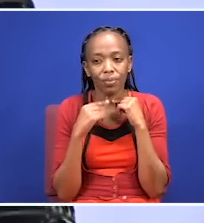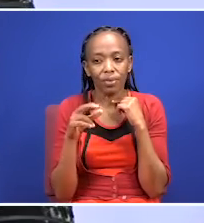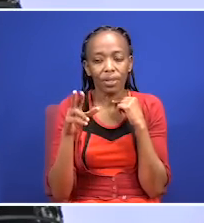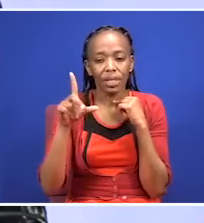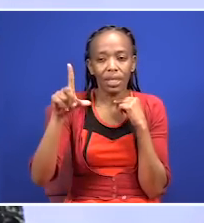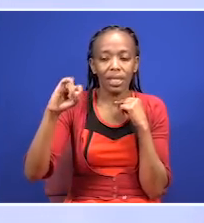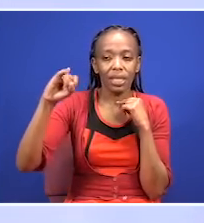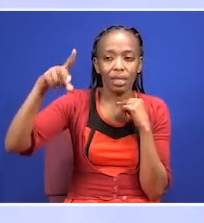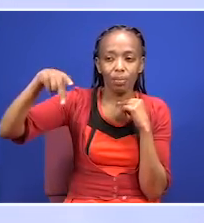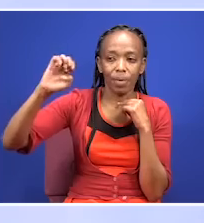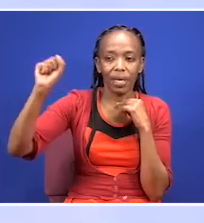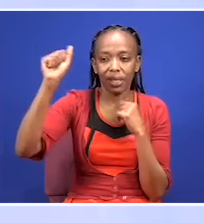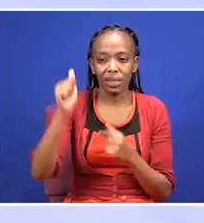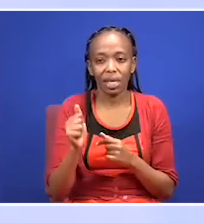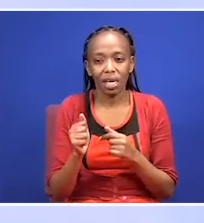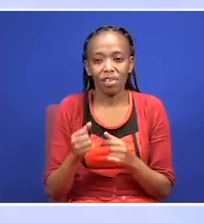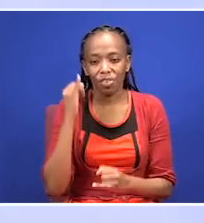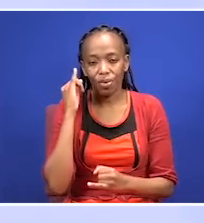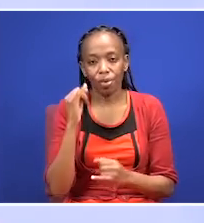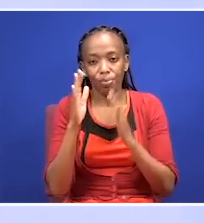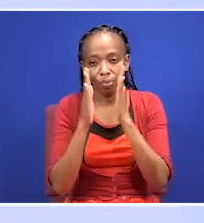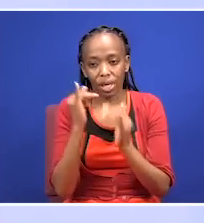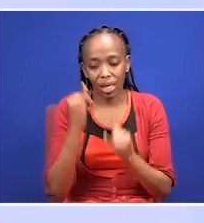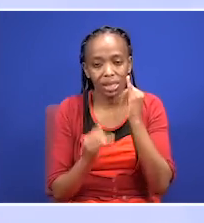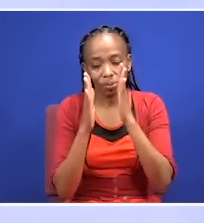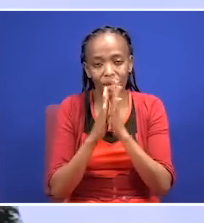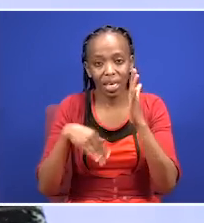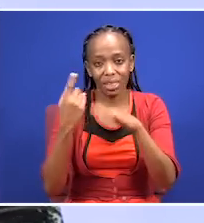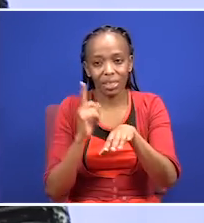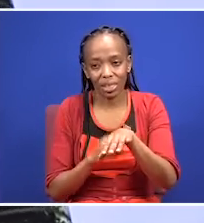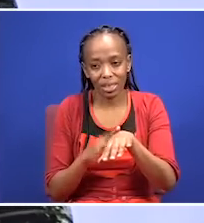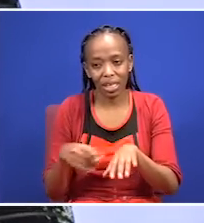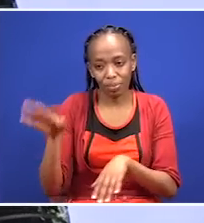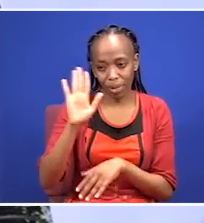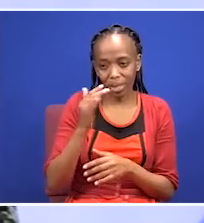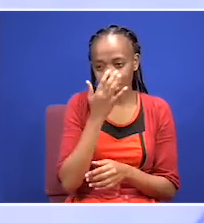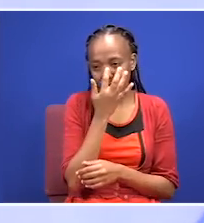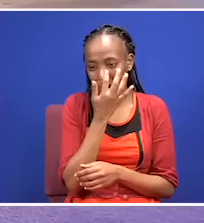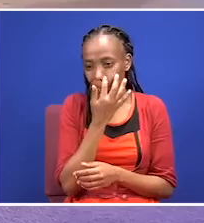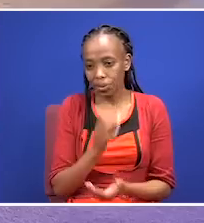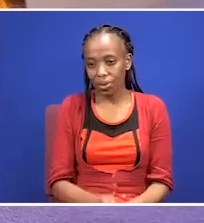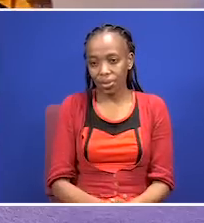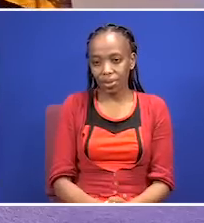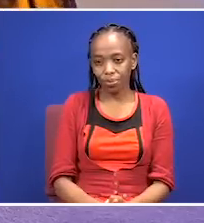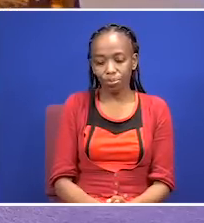le pesa for a word of benediction until next time see you there